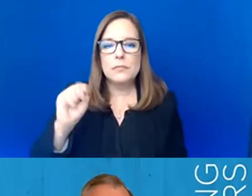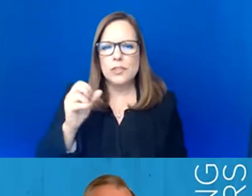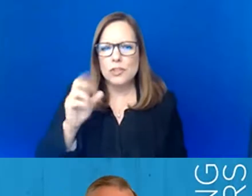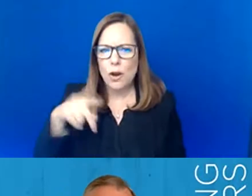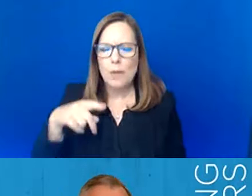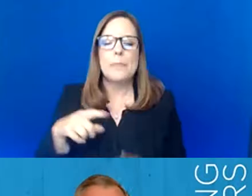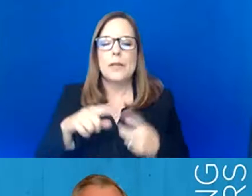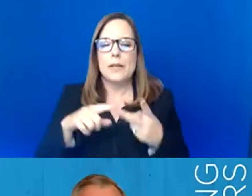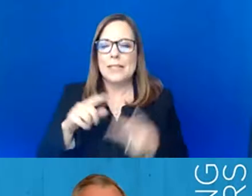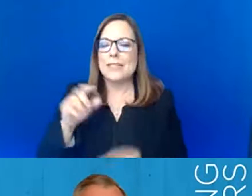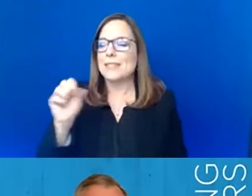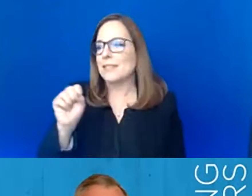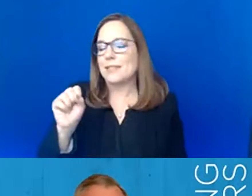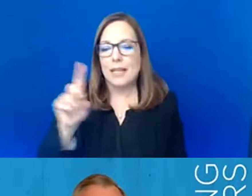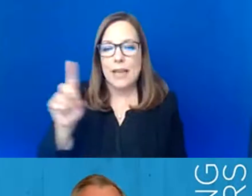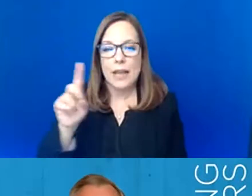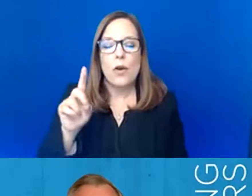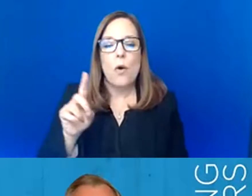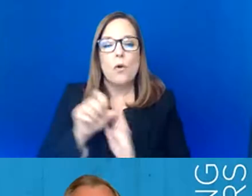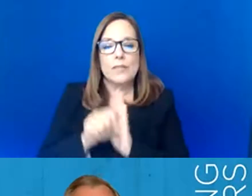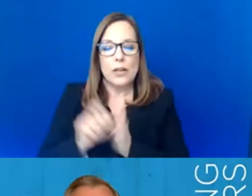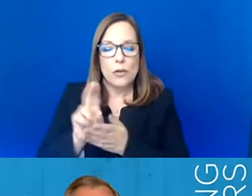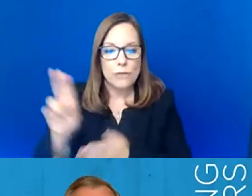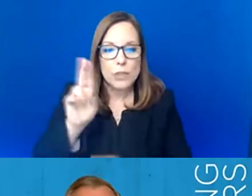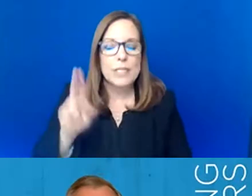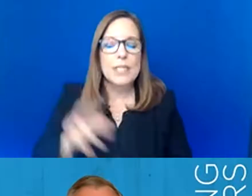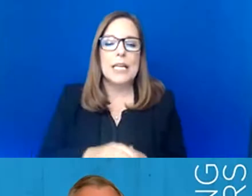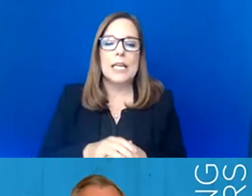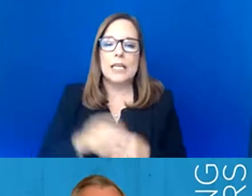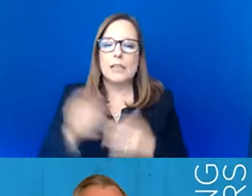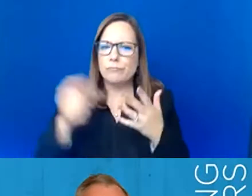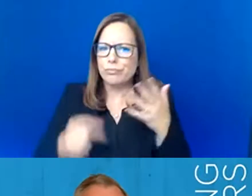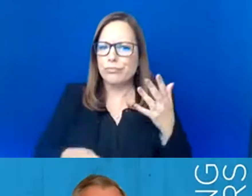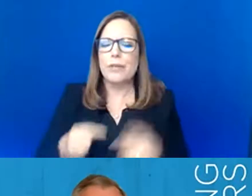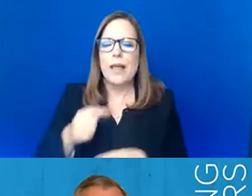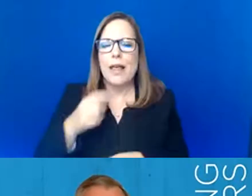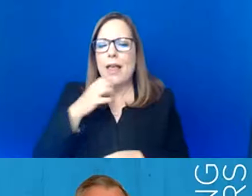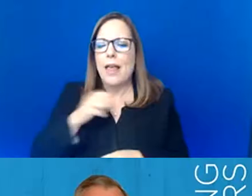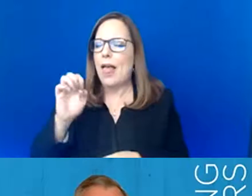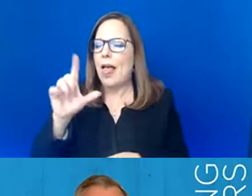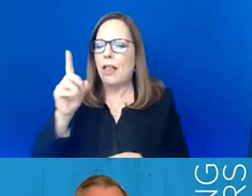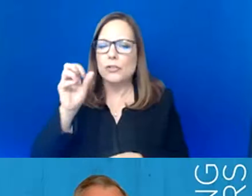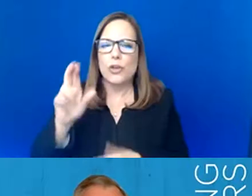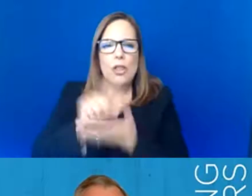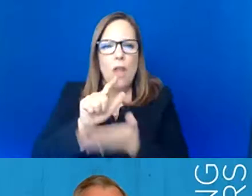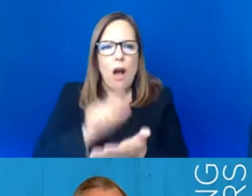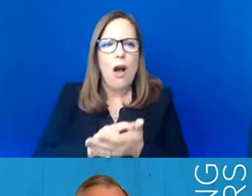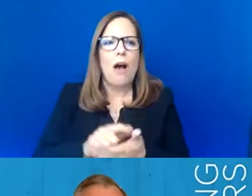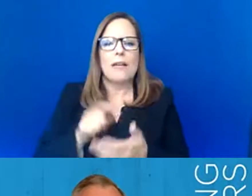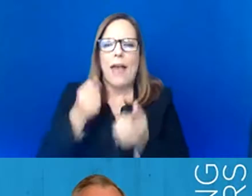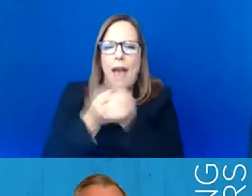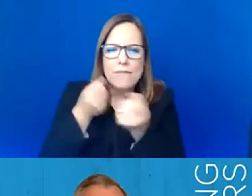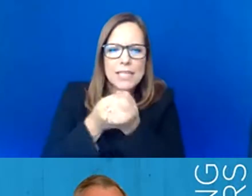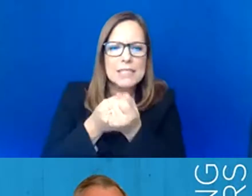University, University of California, San Diego, Elder Law and Advocacy, and a whole host of others, where we bring